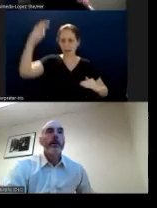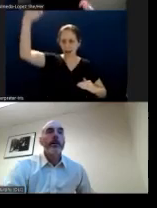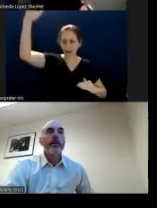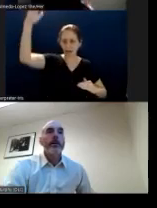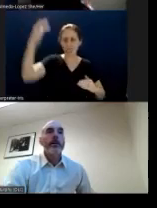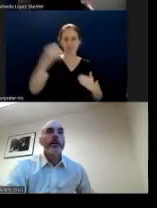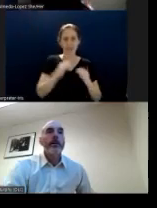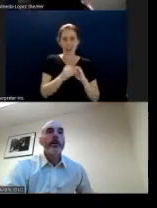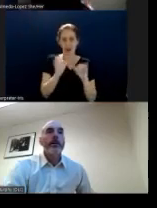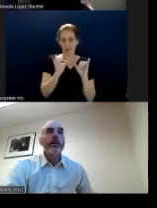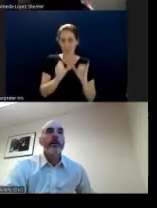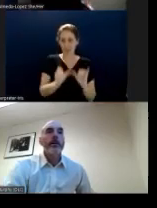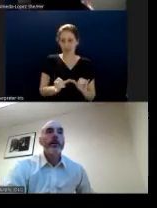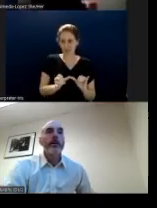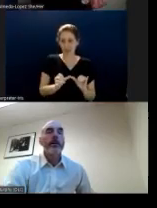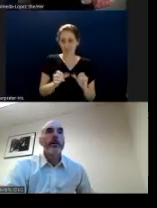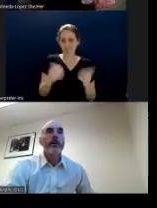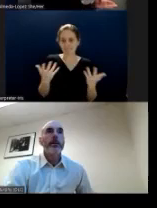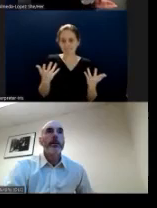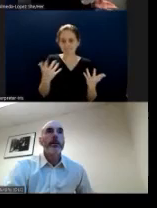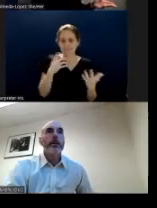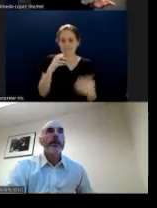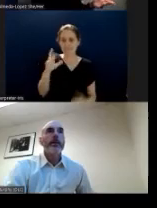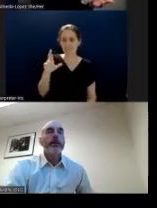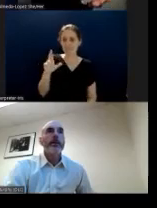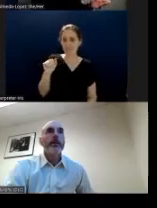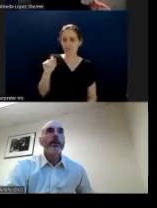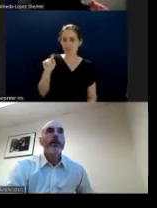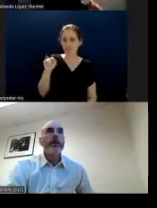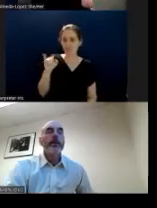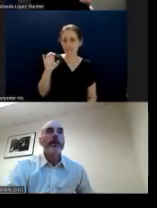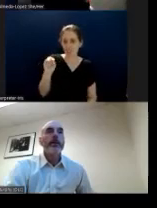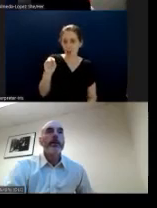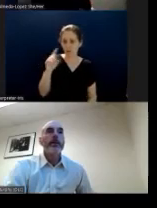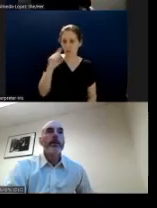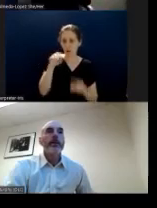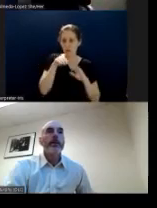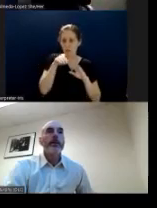terms of measurements comes down to ratios for things like slope.